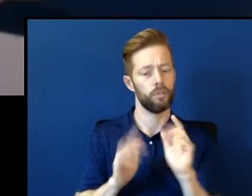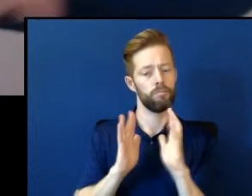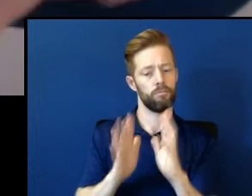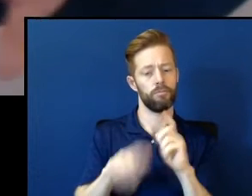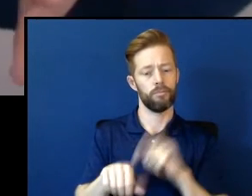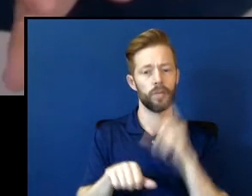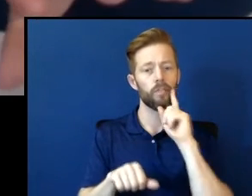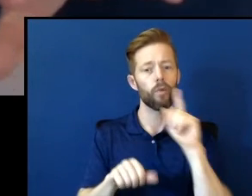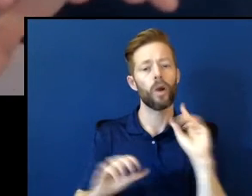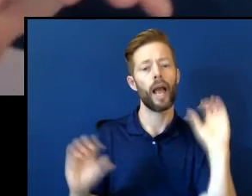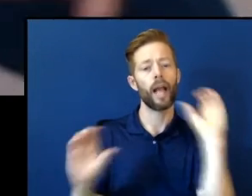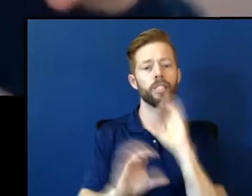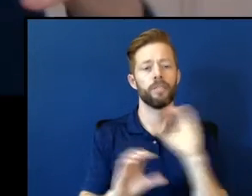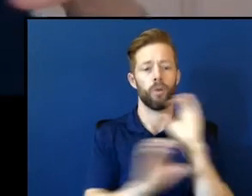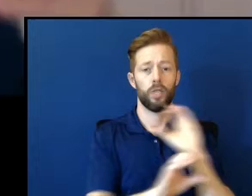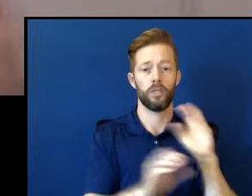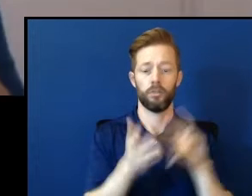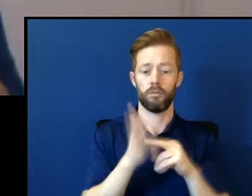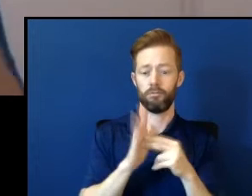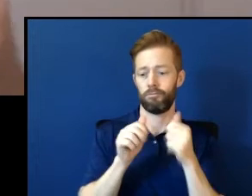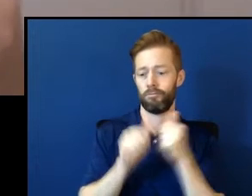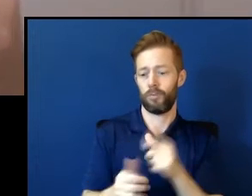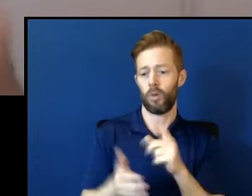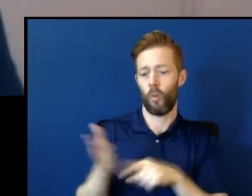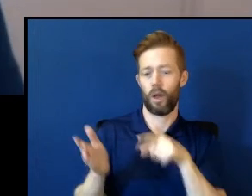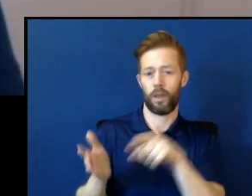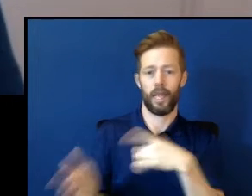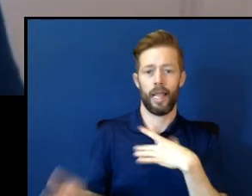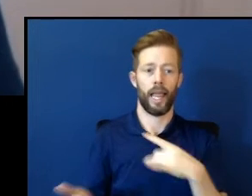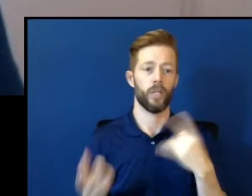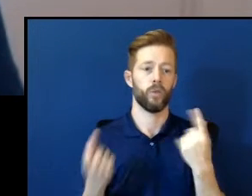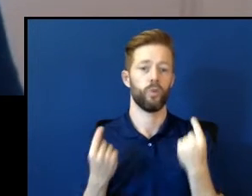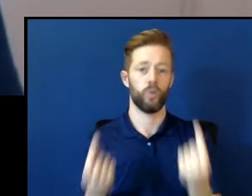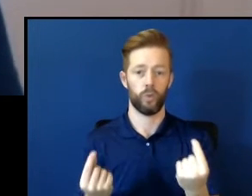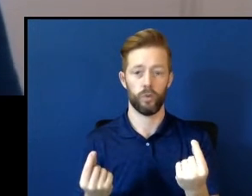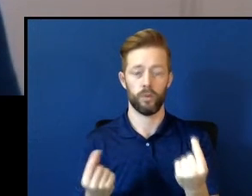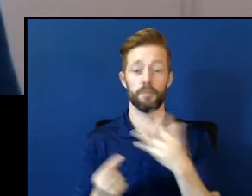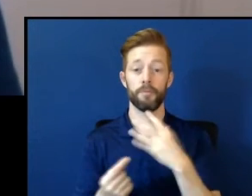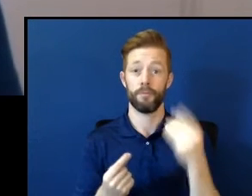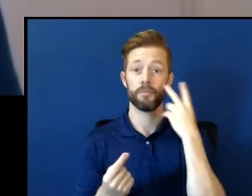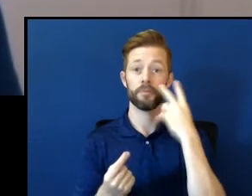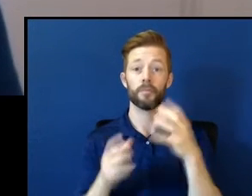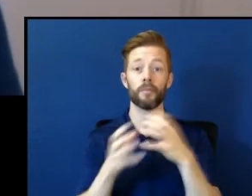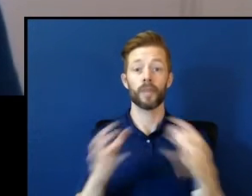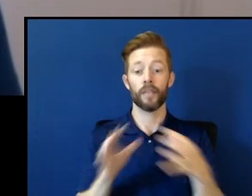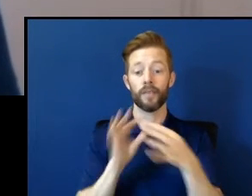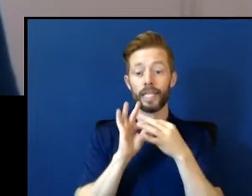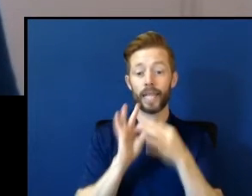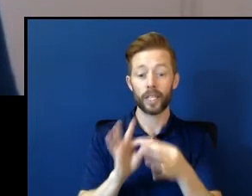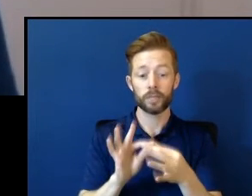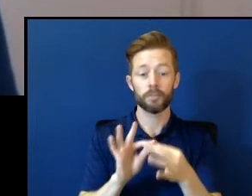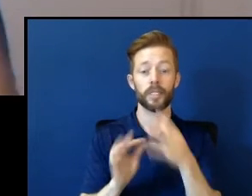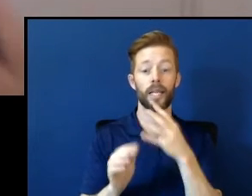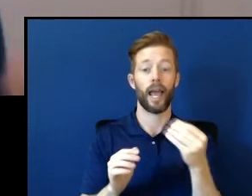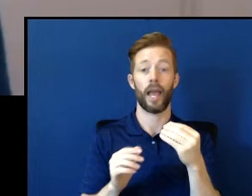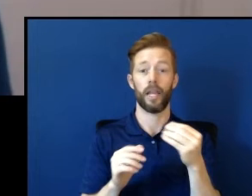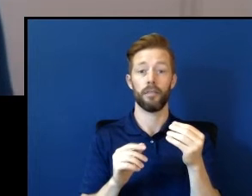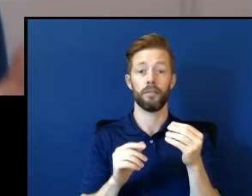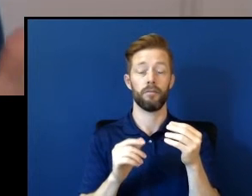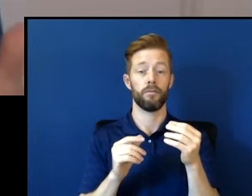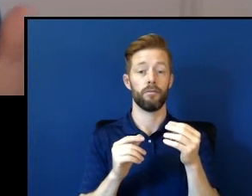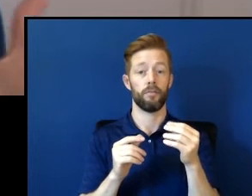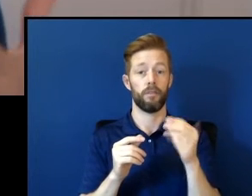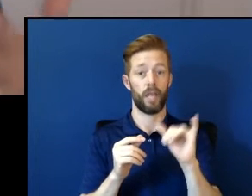some exploration time really based on what their child likes to do. And we see a lot of engagement, and we see